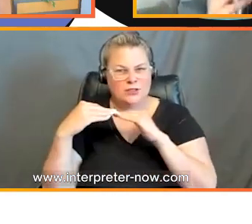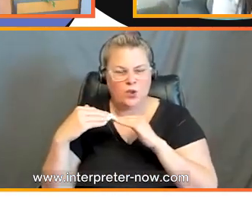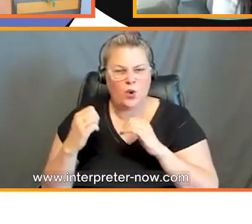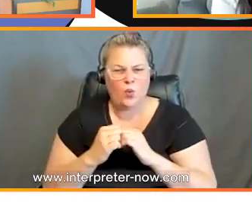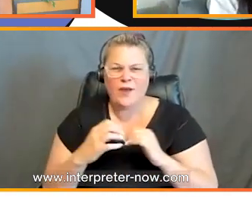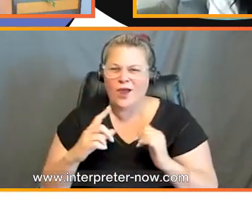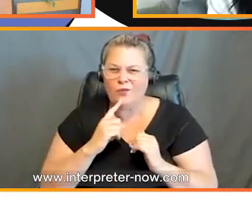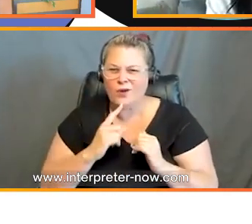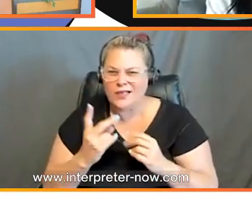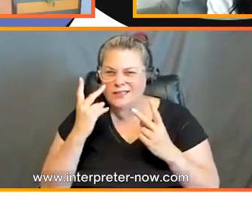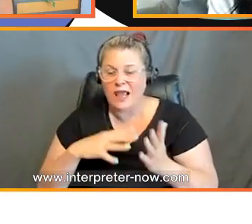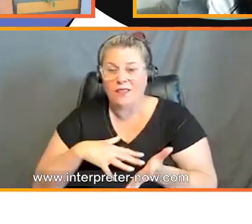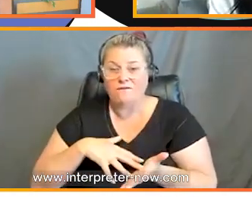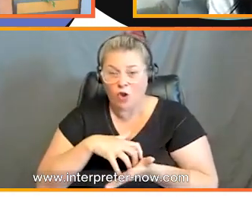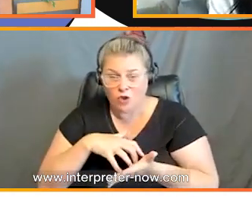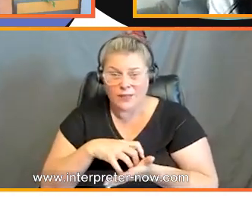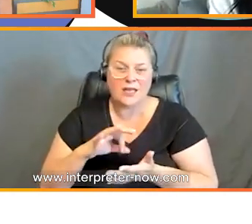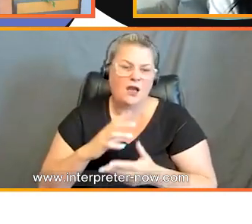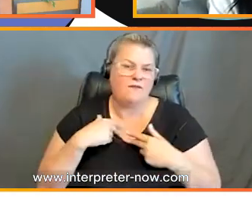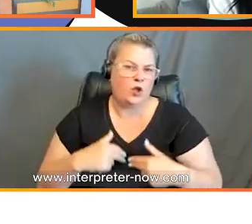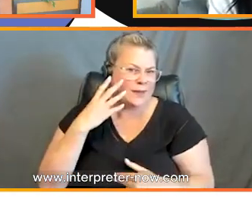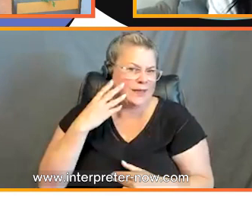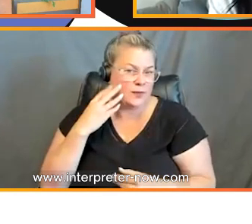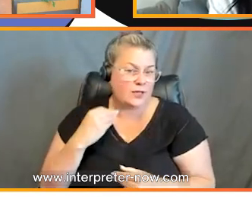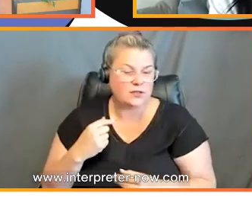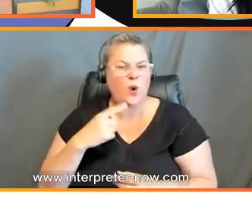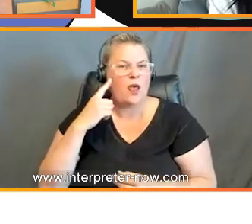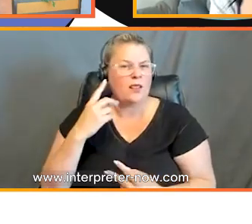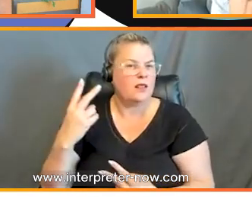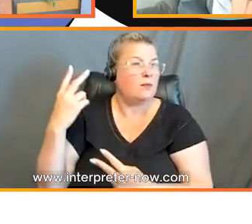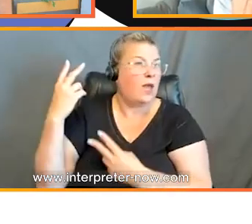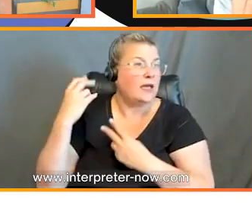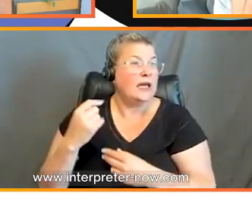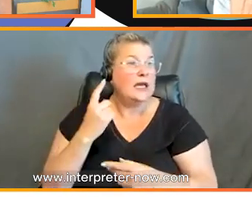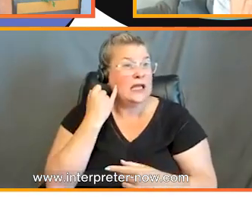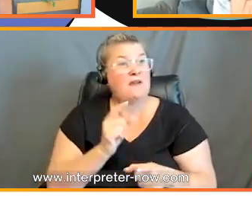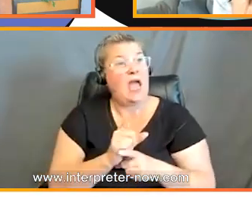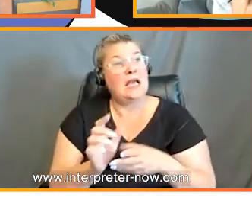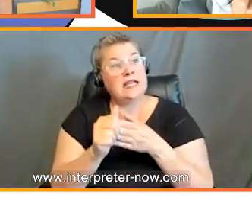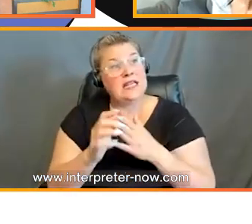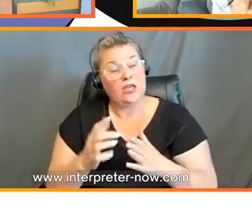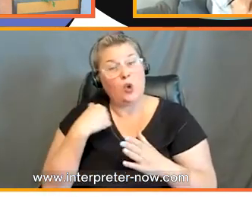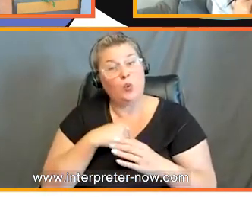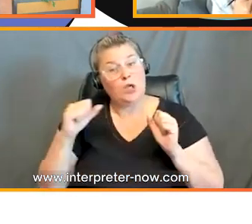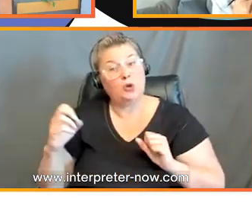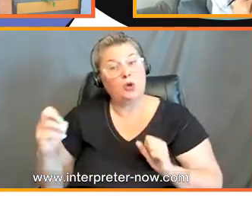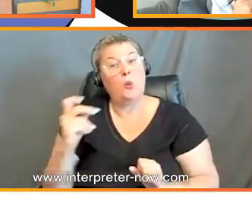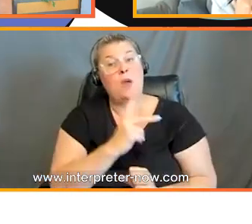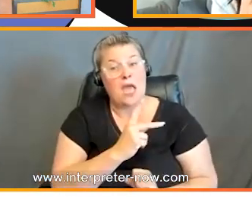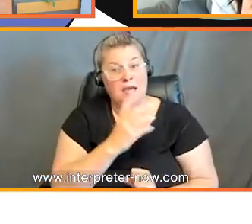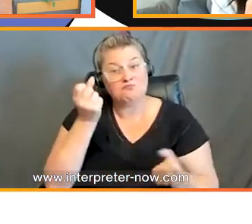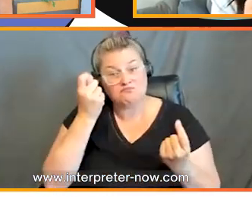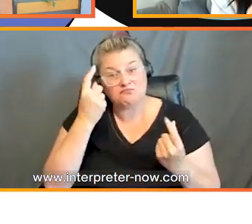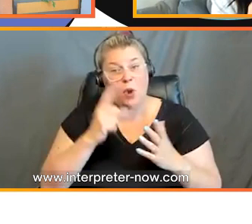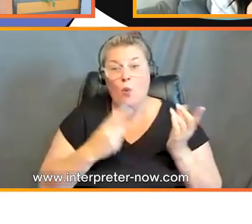experience. And I think back to, okay, if as a leader, we could go back and understand what happened to us as children,